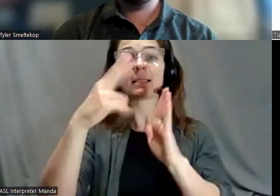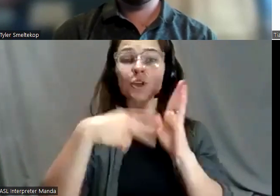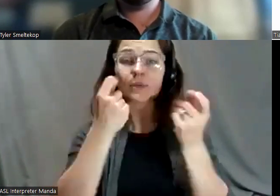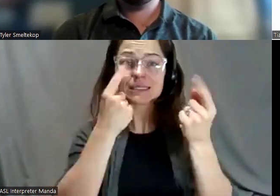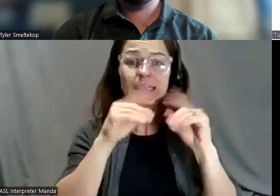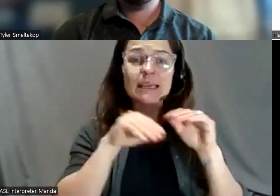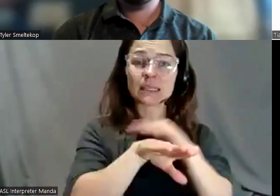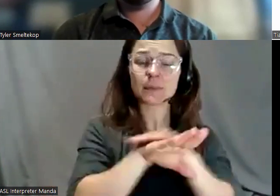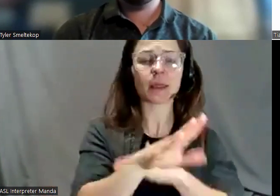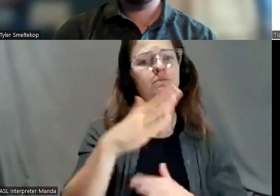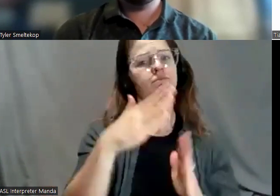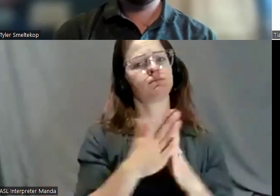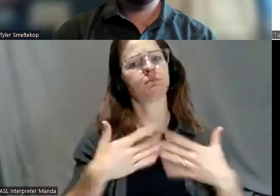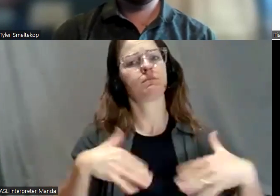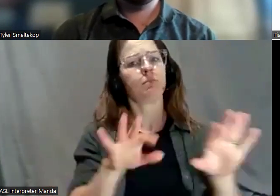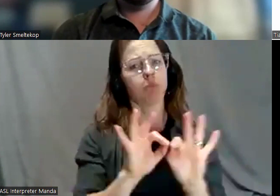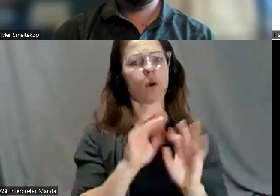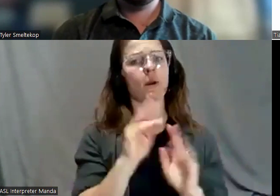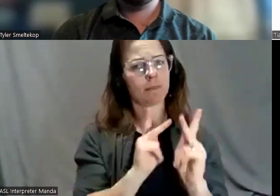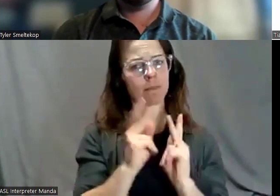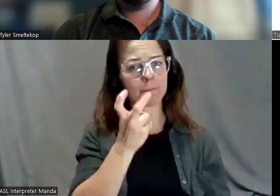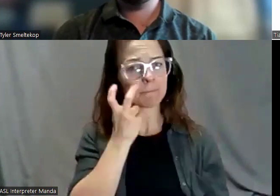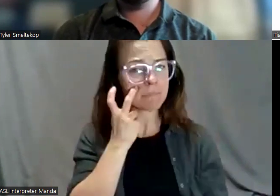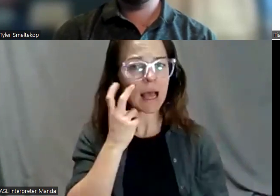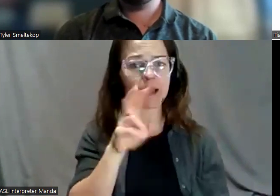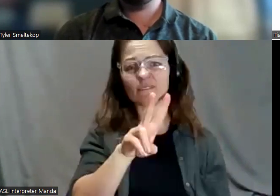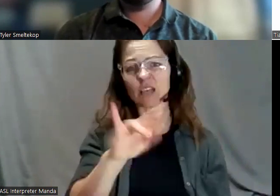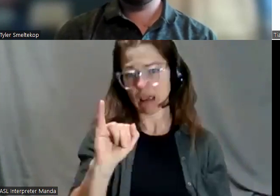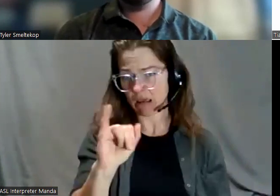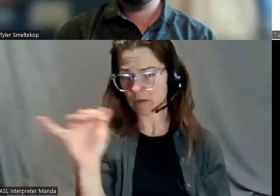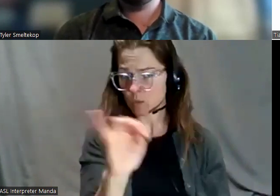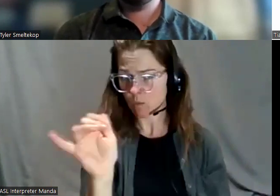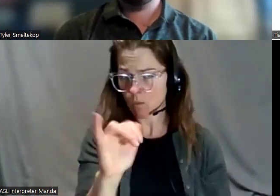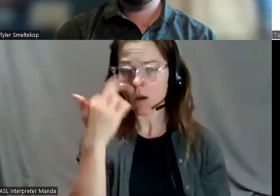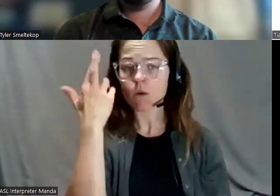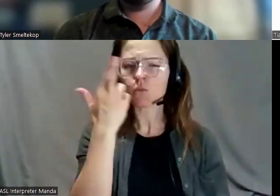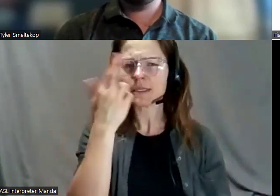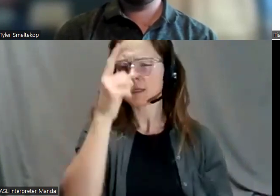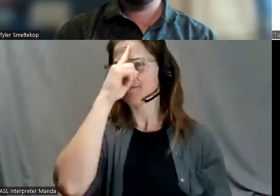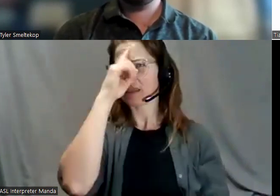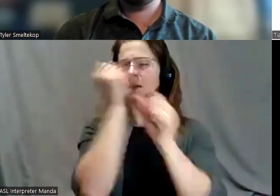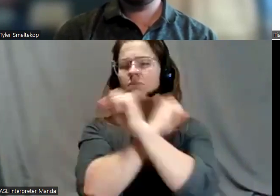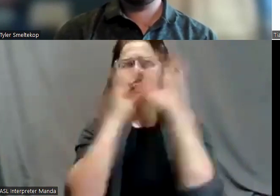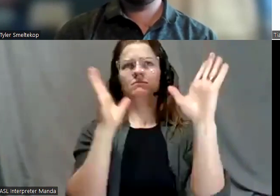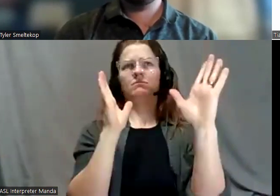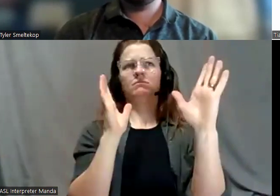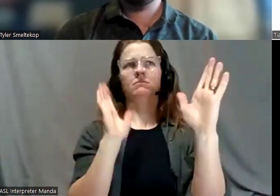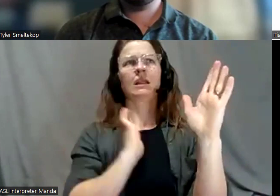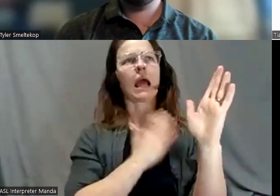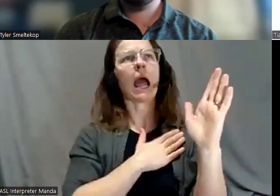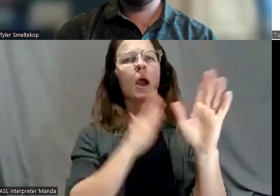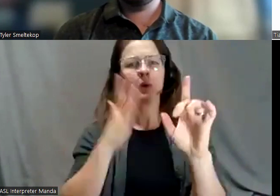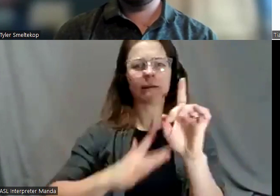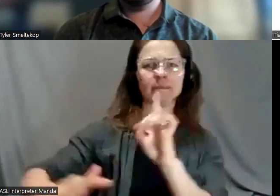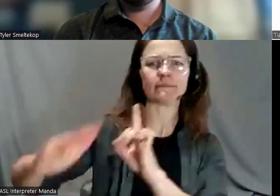is very, very crucial to people who are blind and visually impaired, because if you think about it, our environment, our